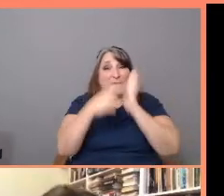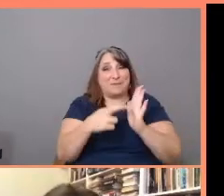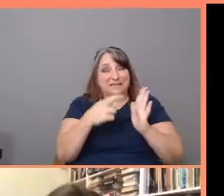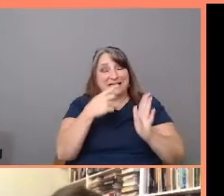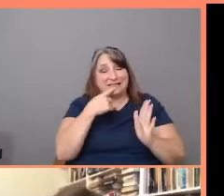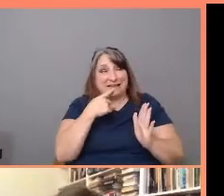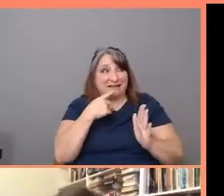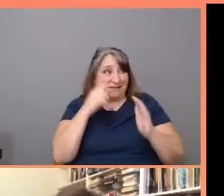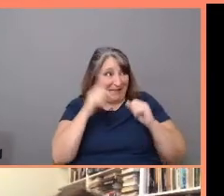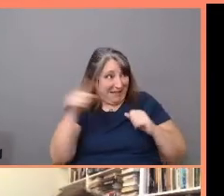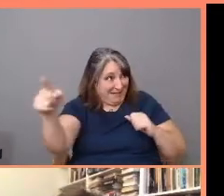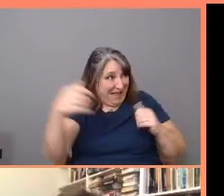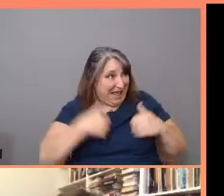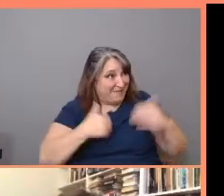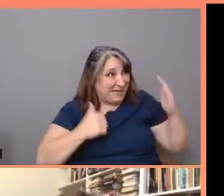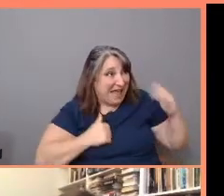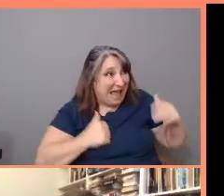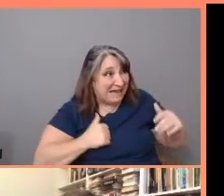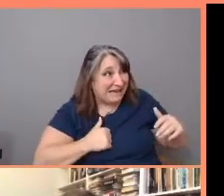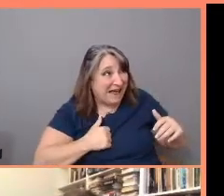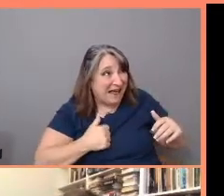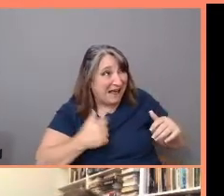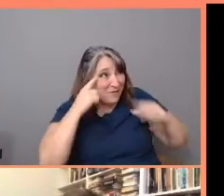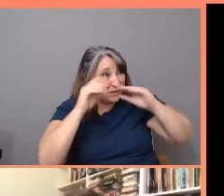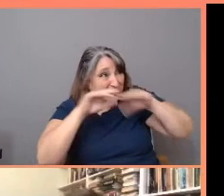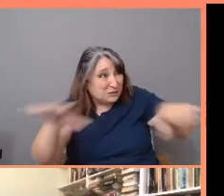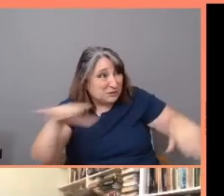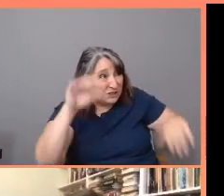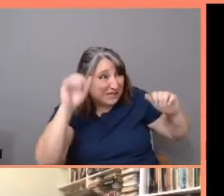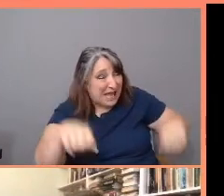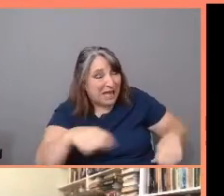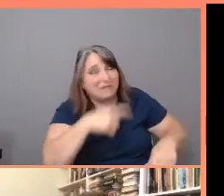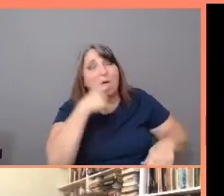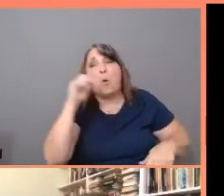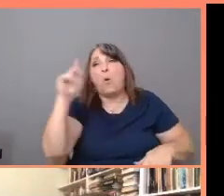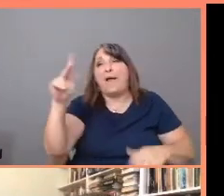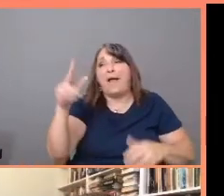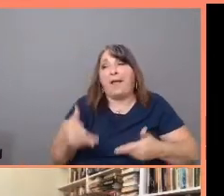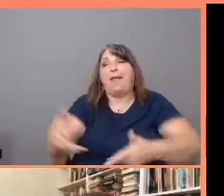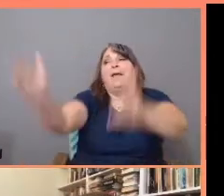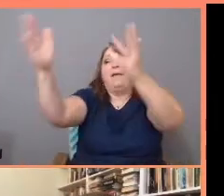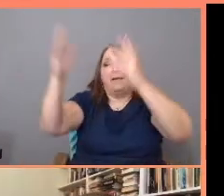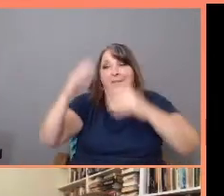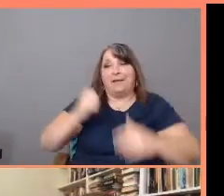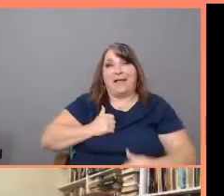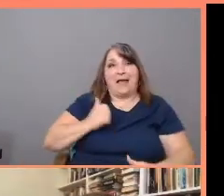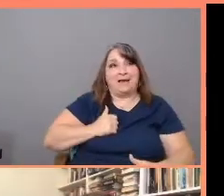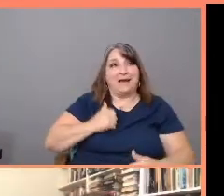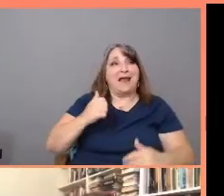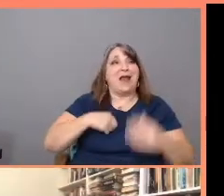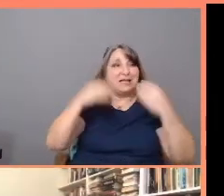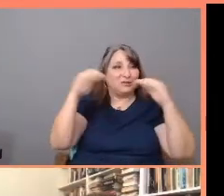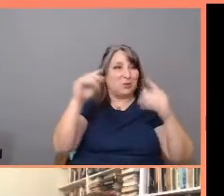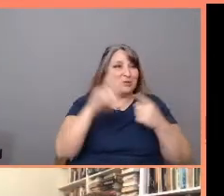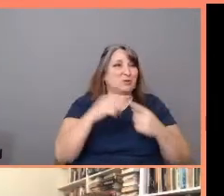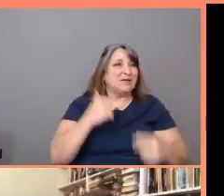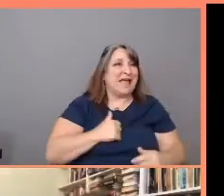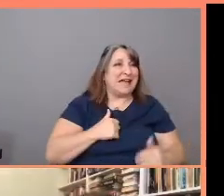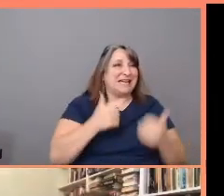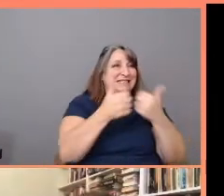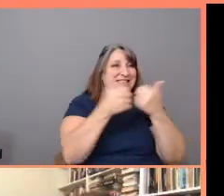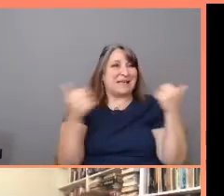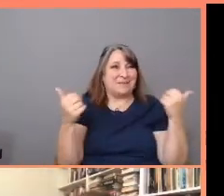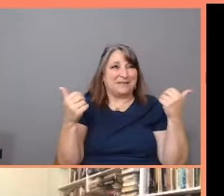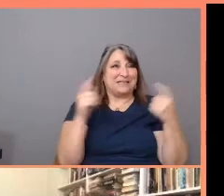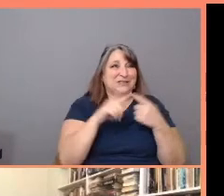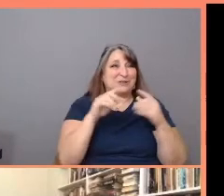can they have Canada? And they said, okay. So, and then I sold Canada separately to a distributor that I